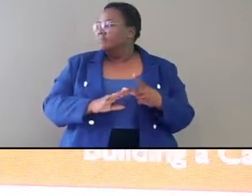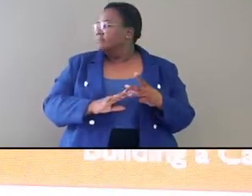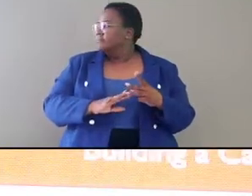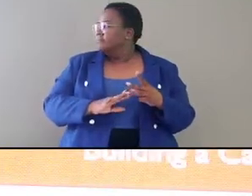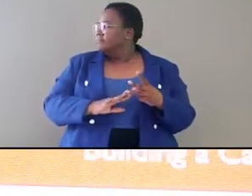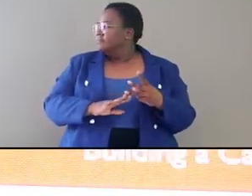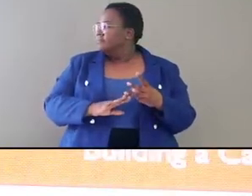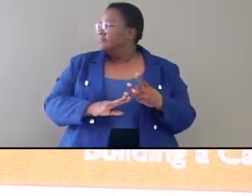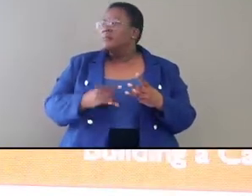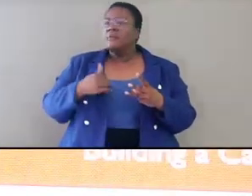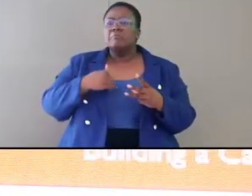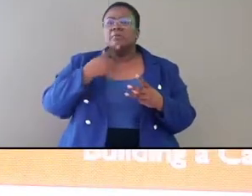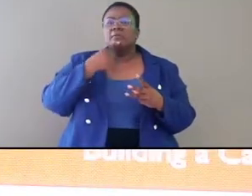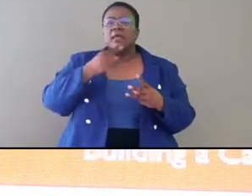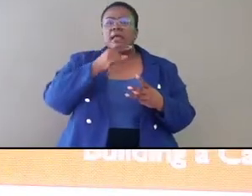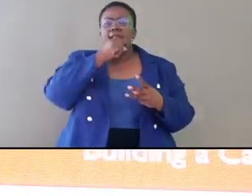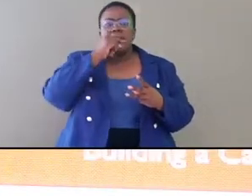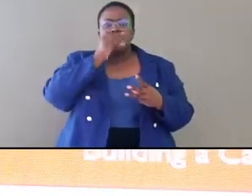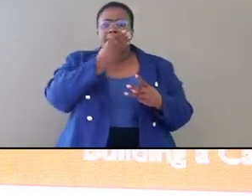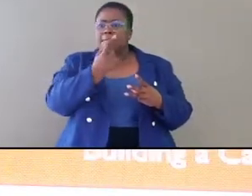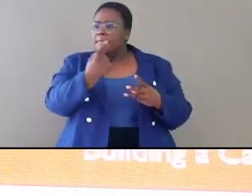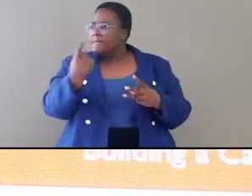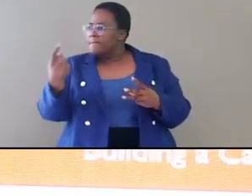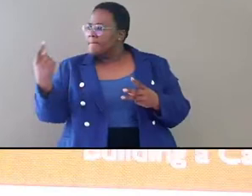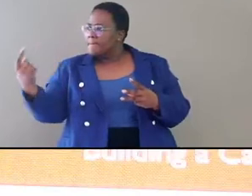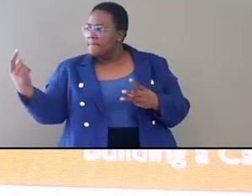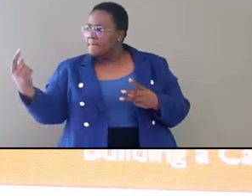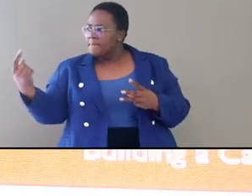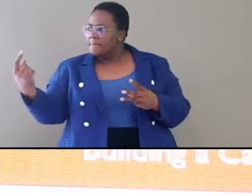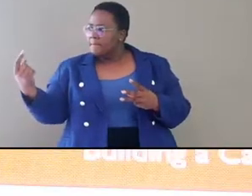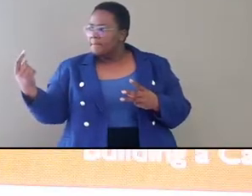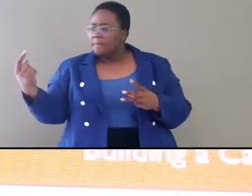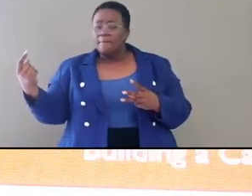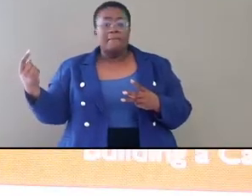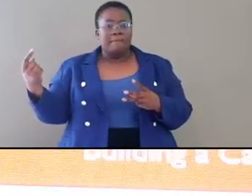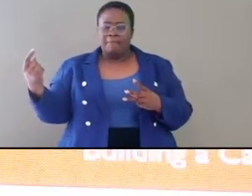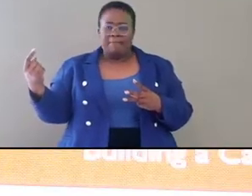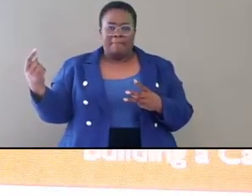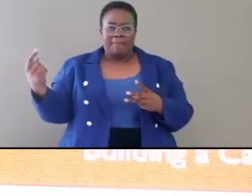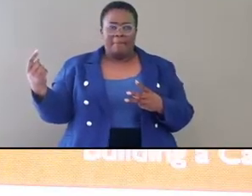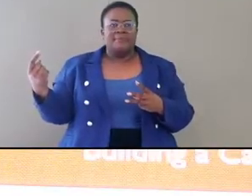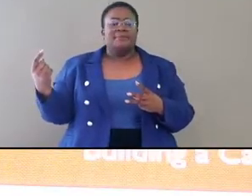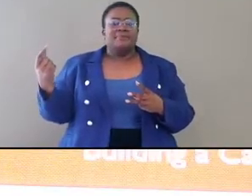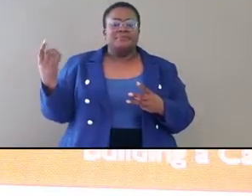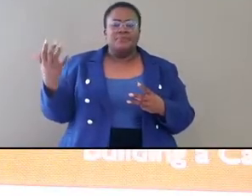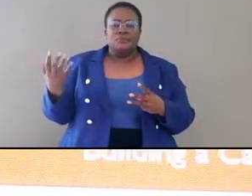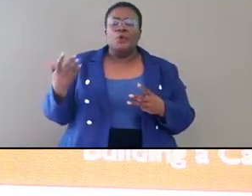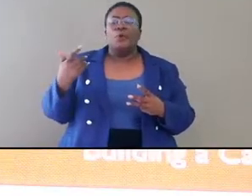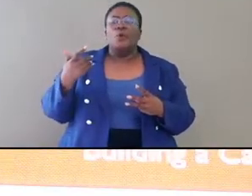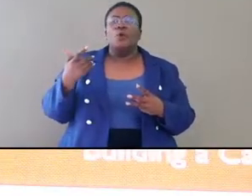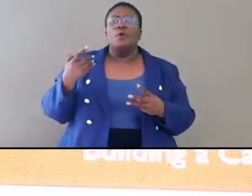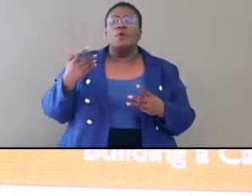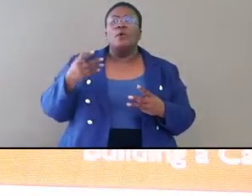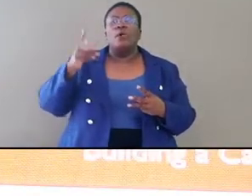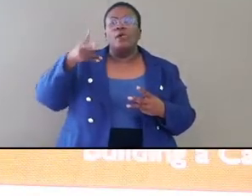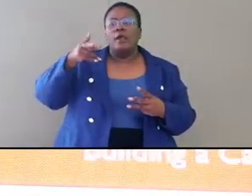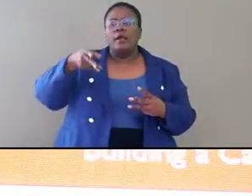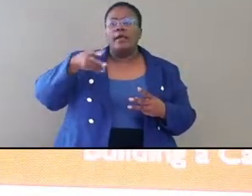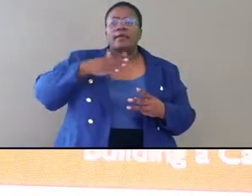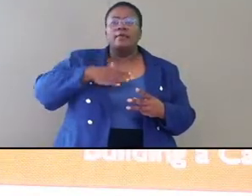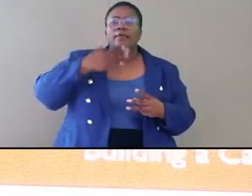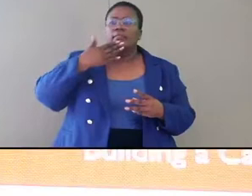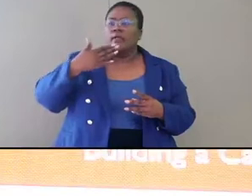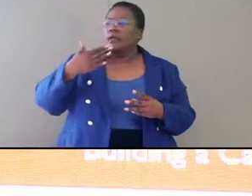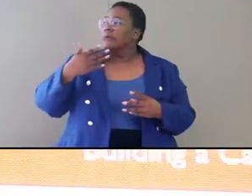going to call people by name, I want to save time. I'm standing between you and your lunch. Yes. Now, I want to thank the